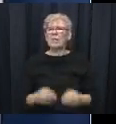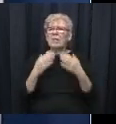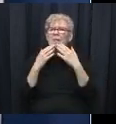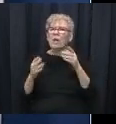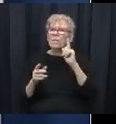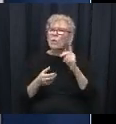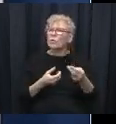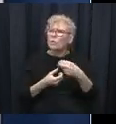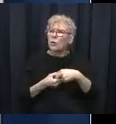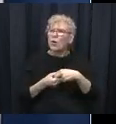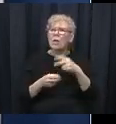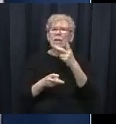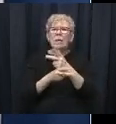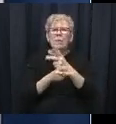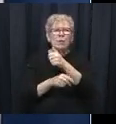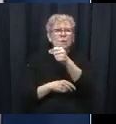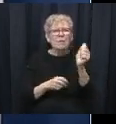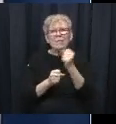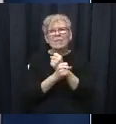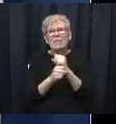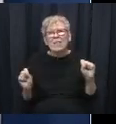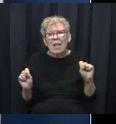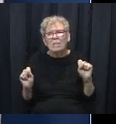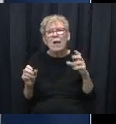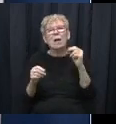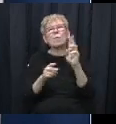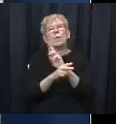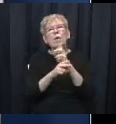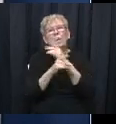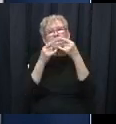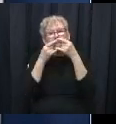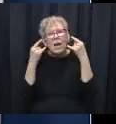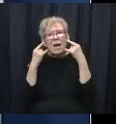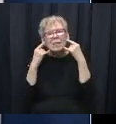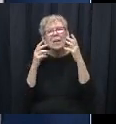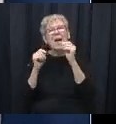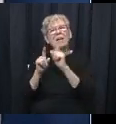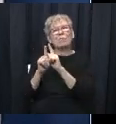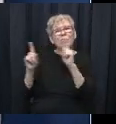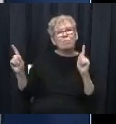home, keep a distance whenever possible, wash your hands. Thank you. God bless America. God bless Colorado.